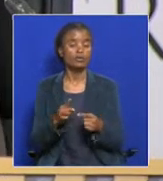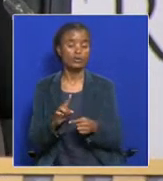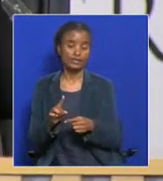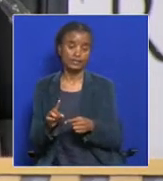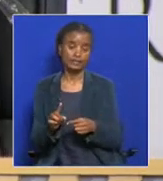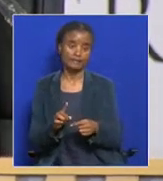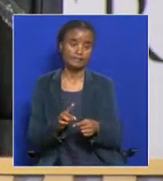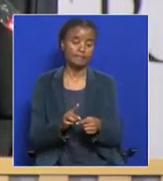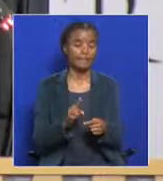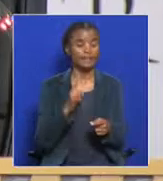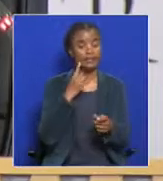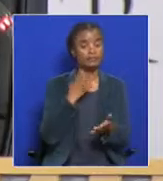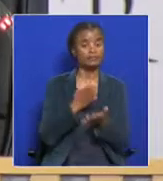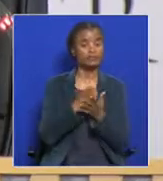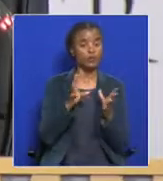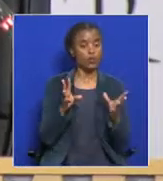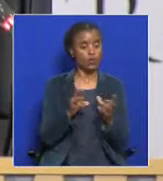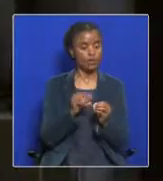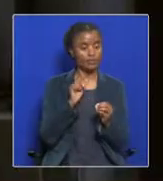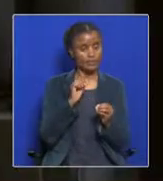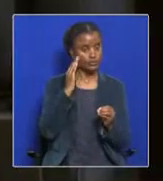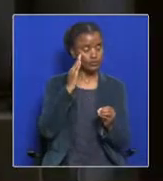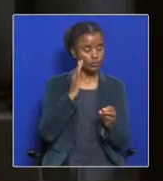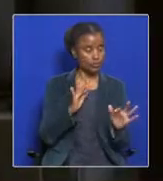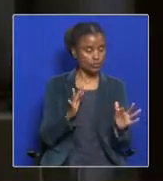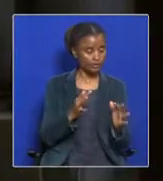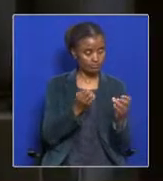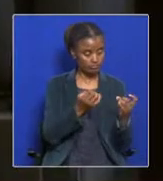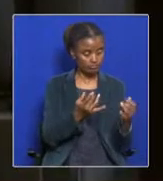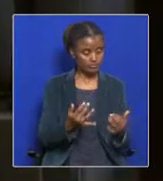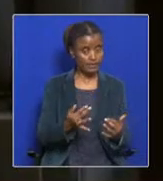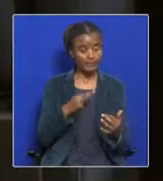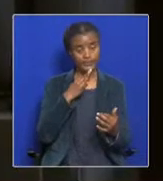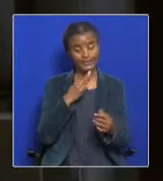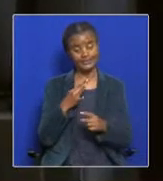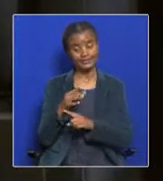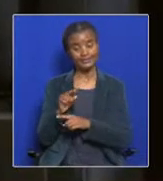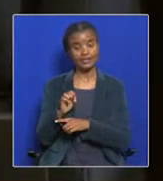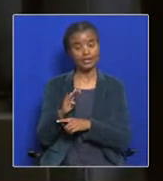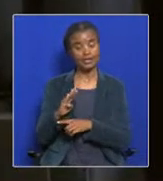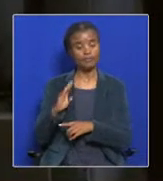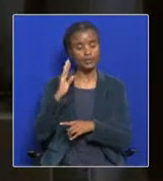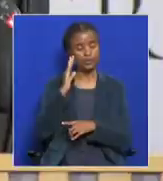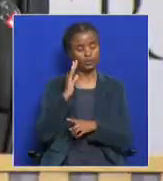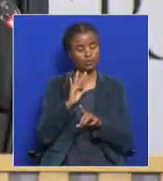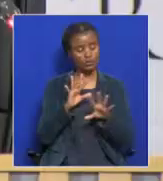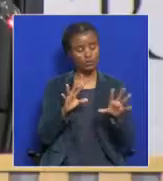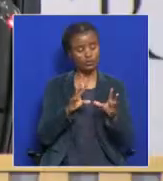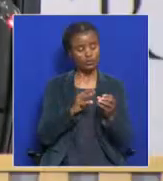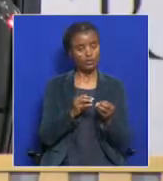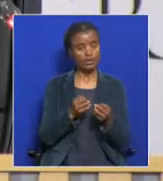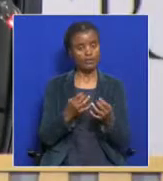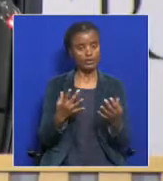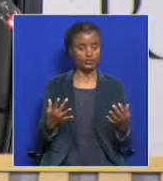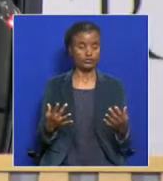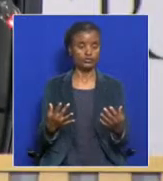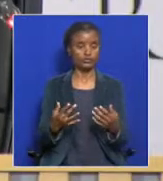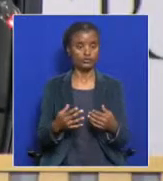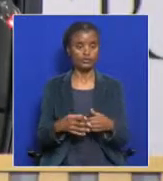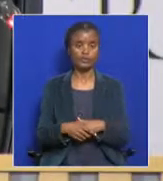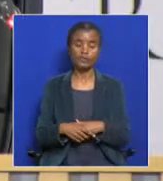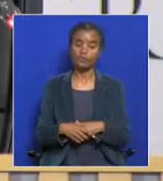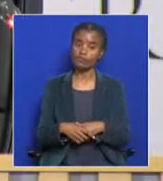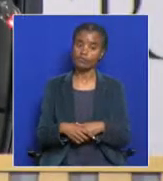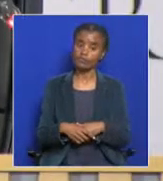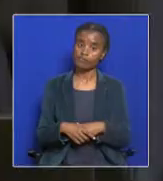accounted for, that the lab being able to speak to the total mass. Commissioner, you're saying he was concerned about it.